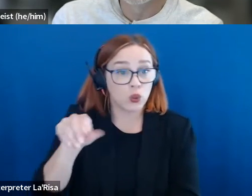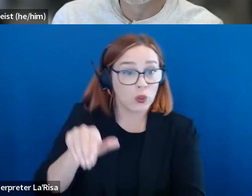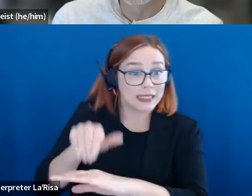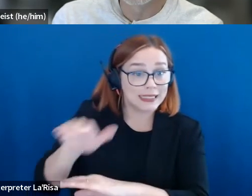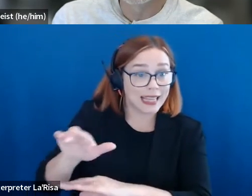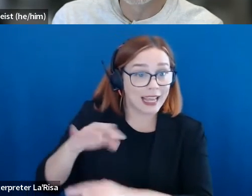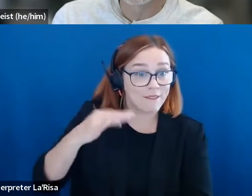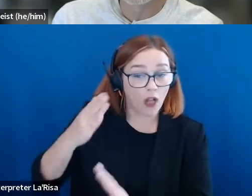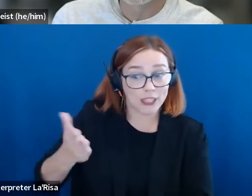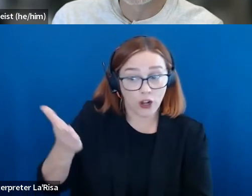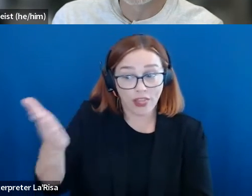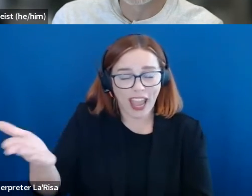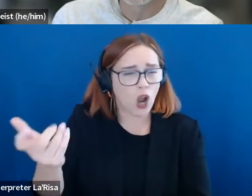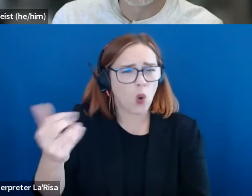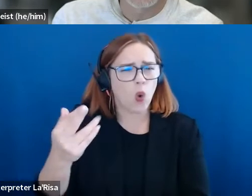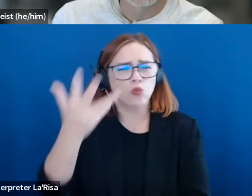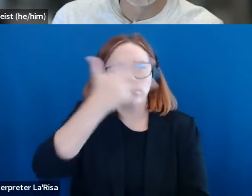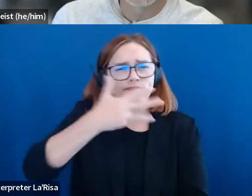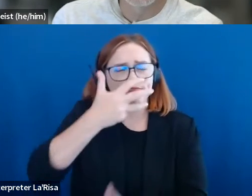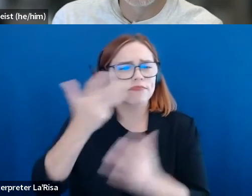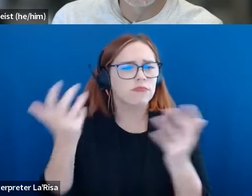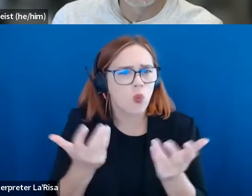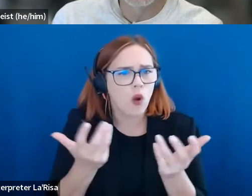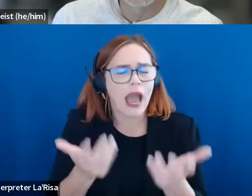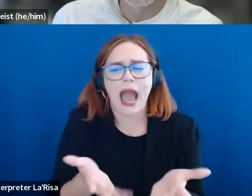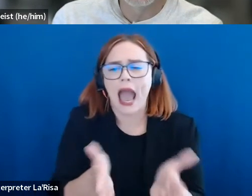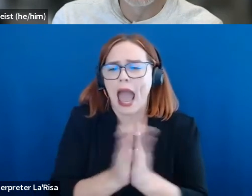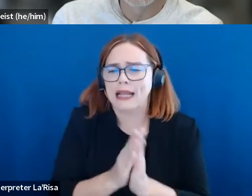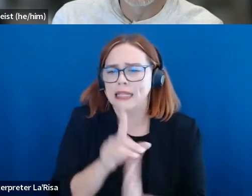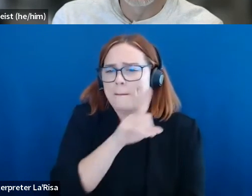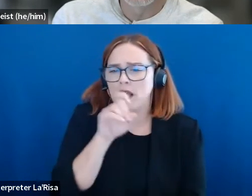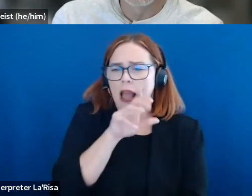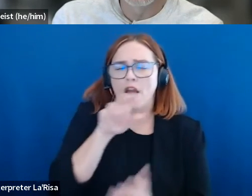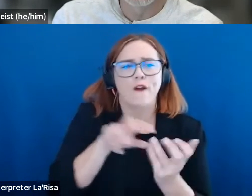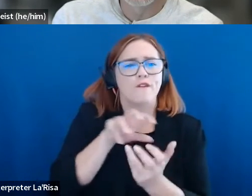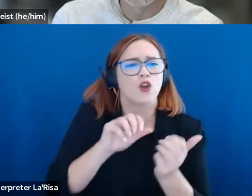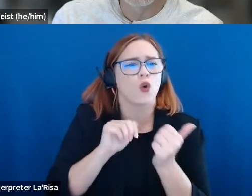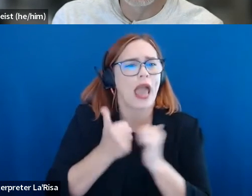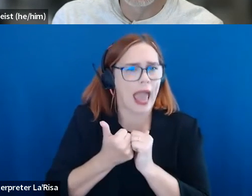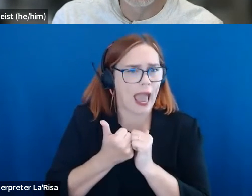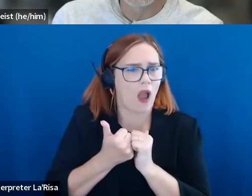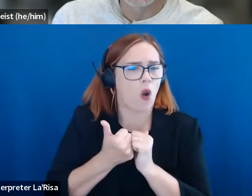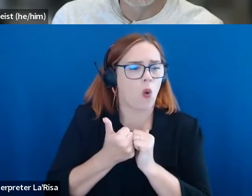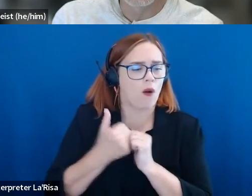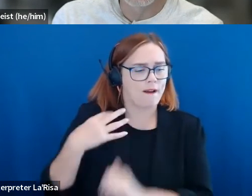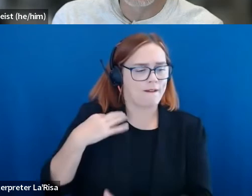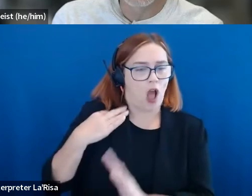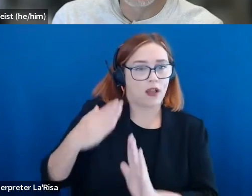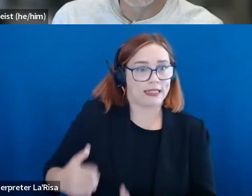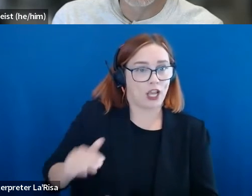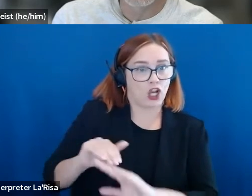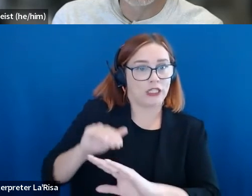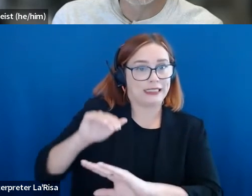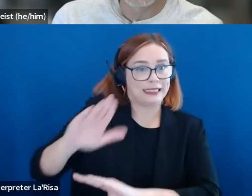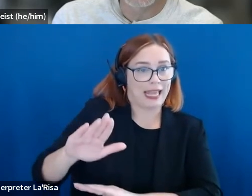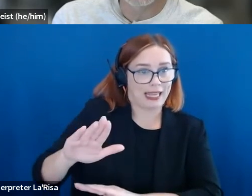to legislators is great and needed, but I'm confused how volunteers can be sent to do this on behalf of SILs rather than us helping